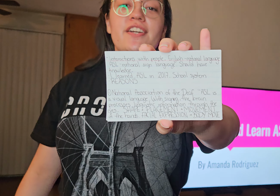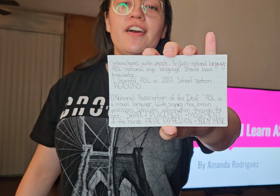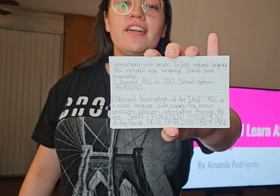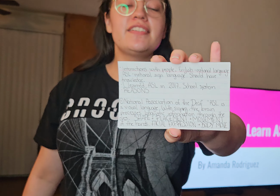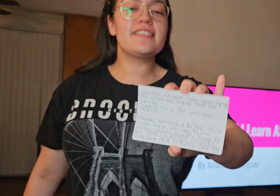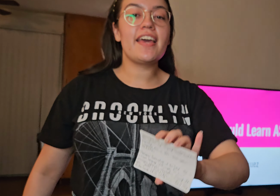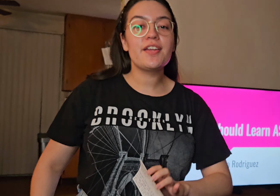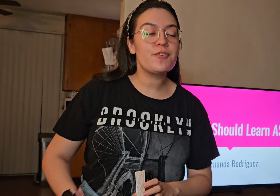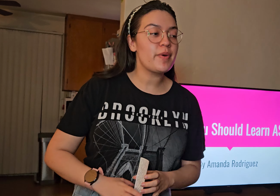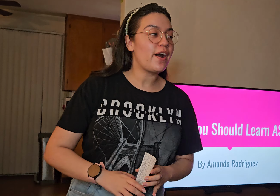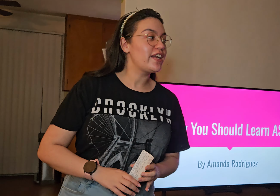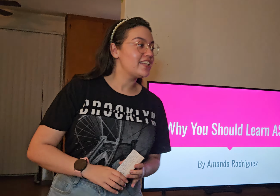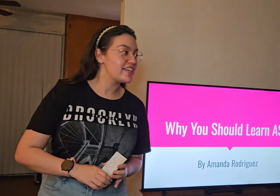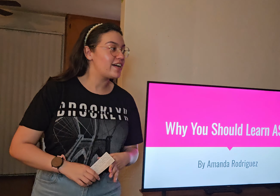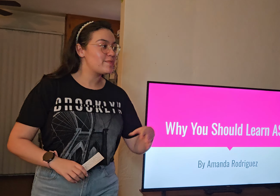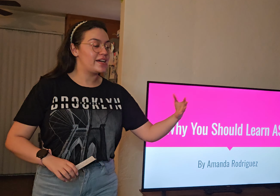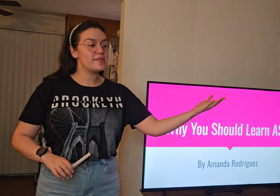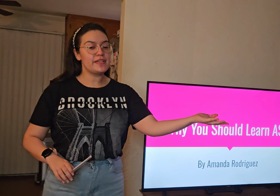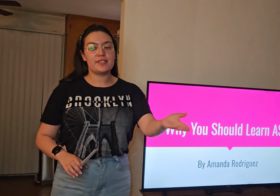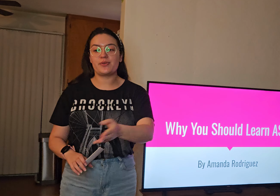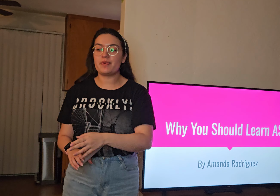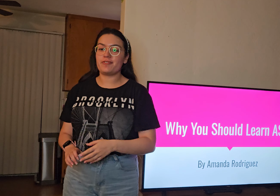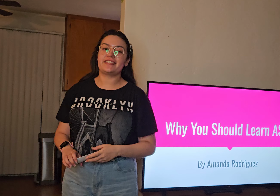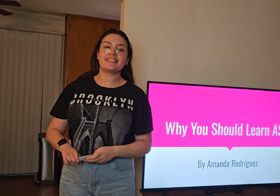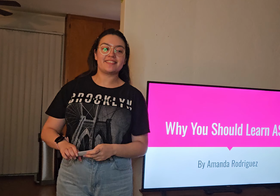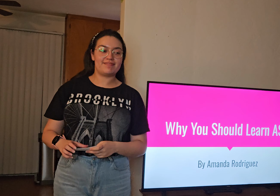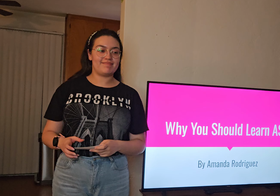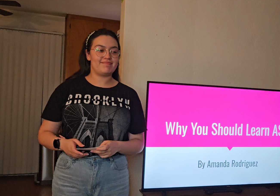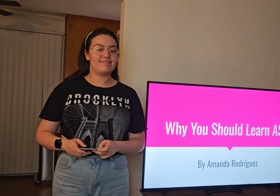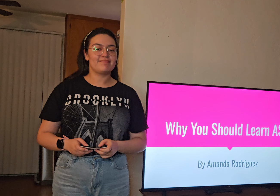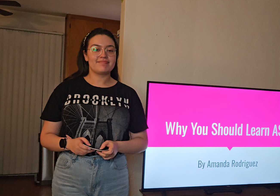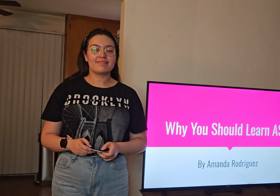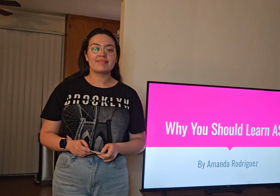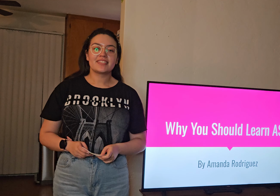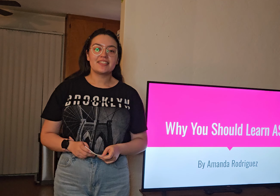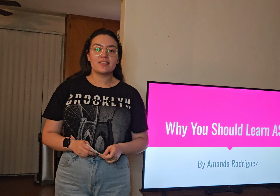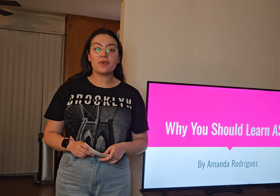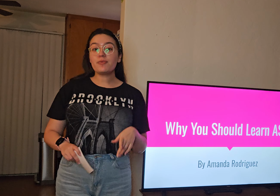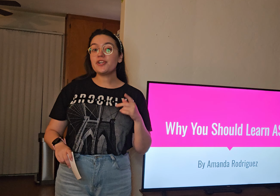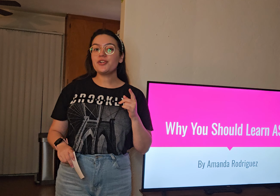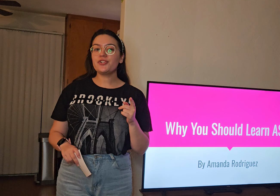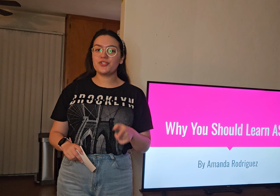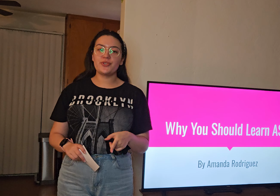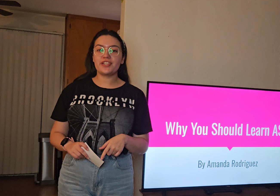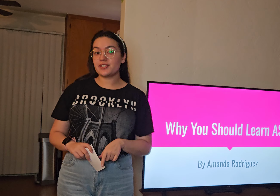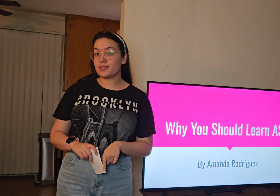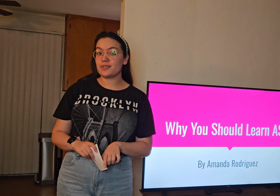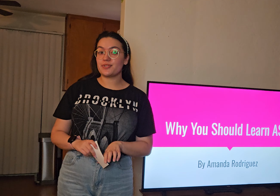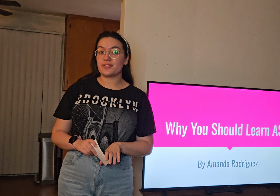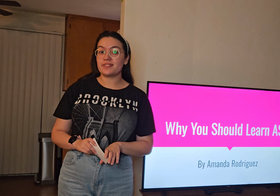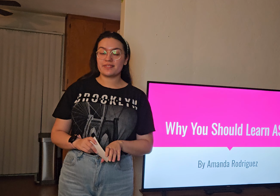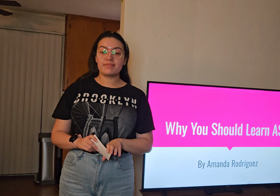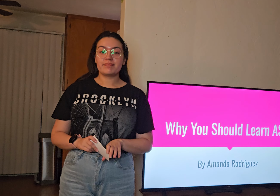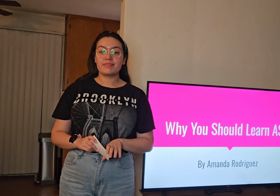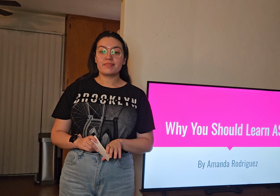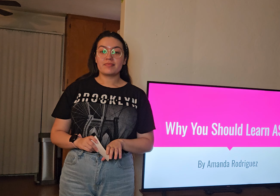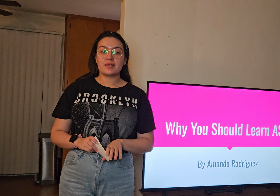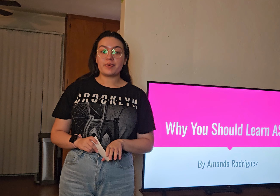Here are my flashcards, and for my audience, I have my husband and two of my friends. Hello. What were your New Year's